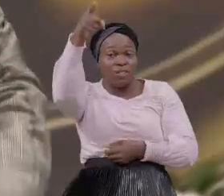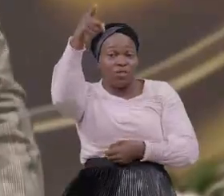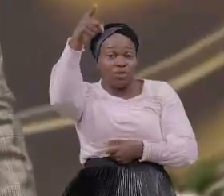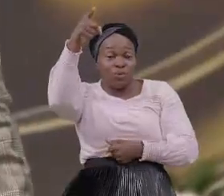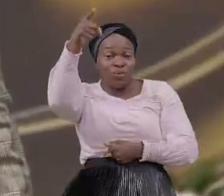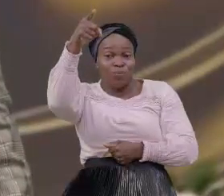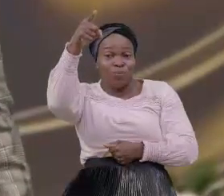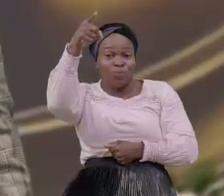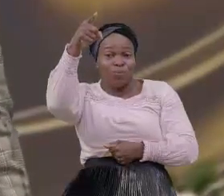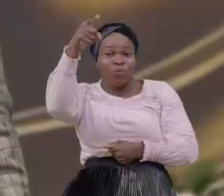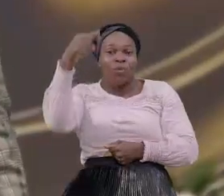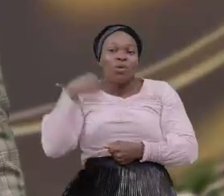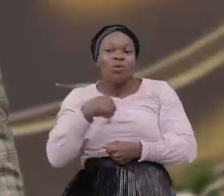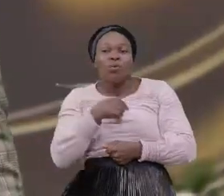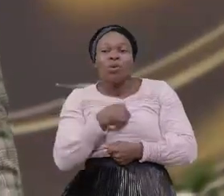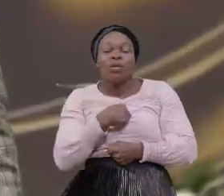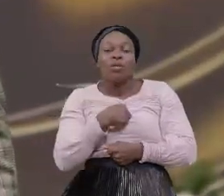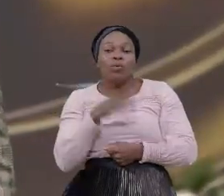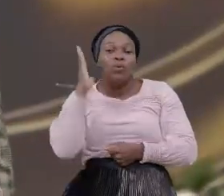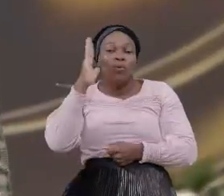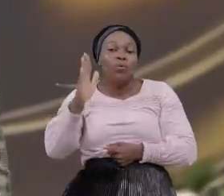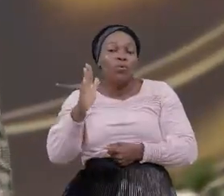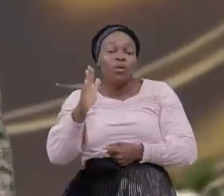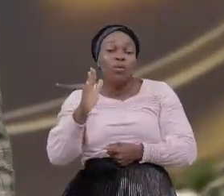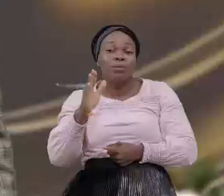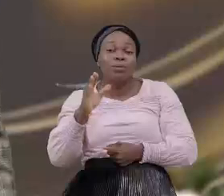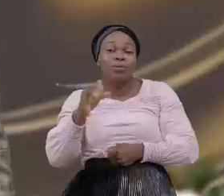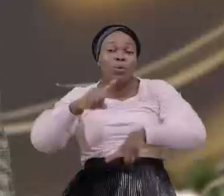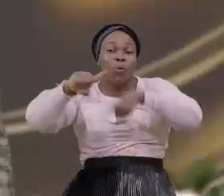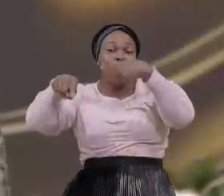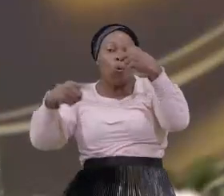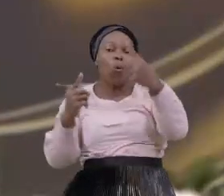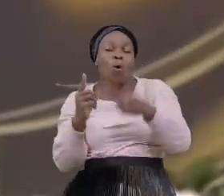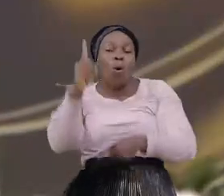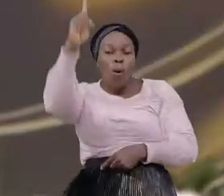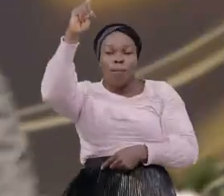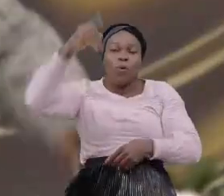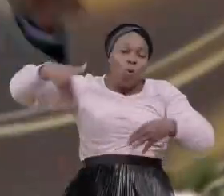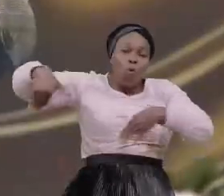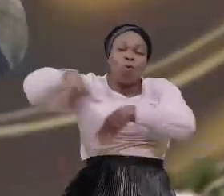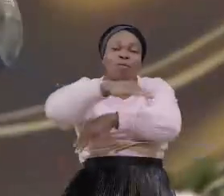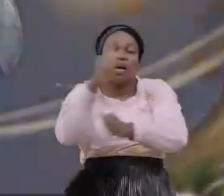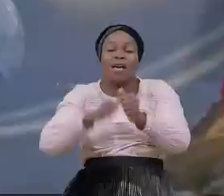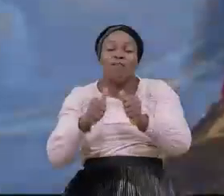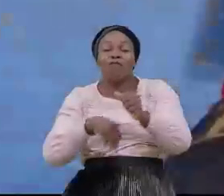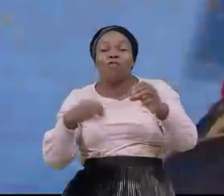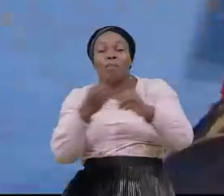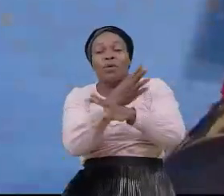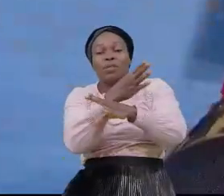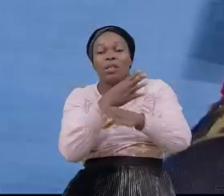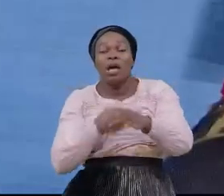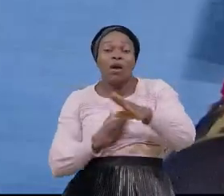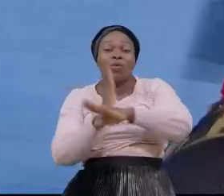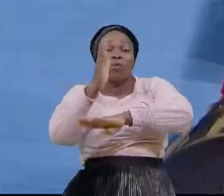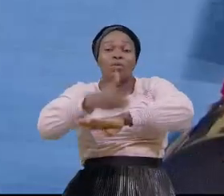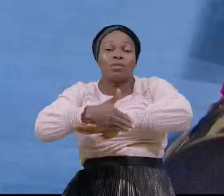We're going to mount over every mountain. We're going to cross every sea. And anything that